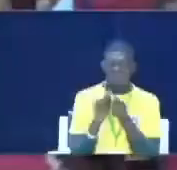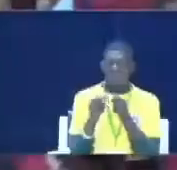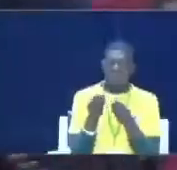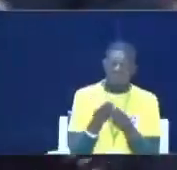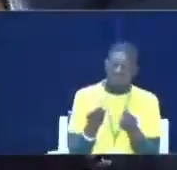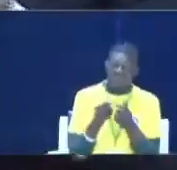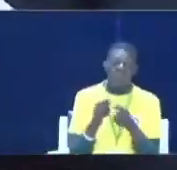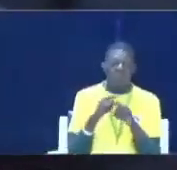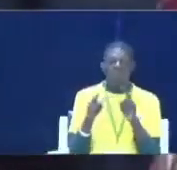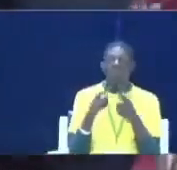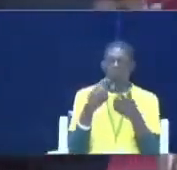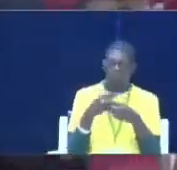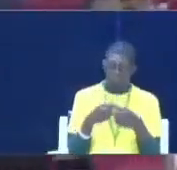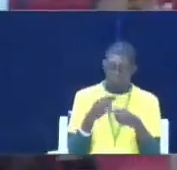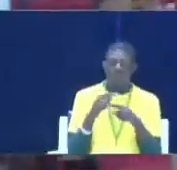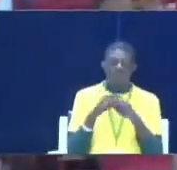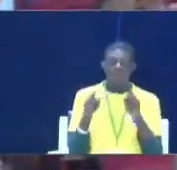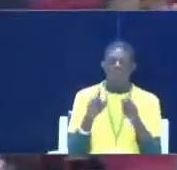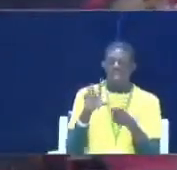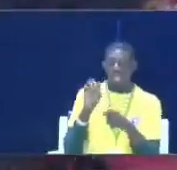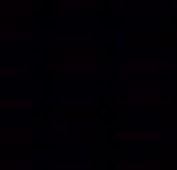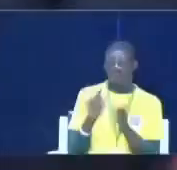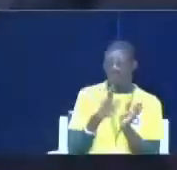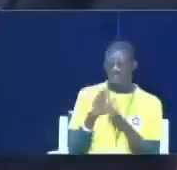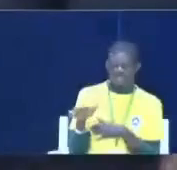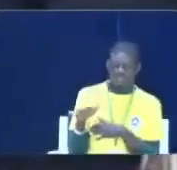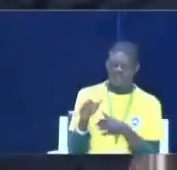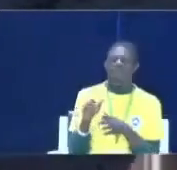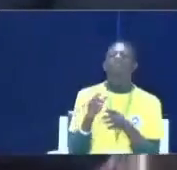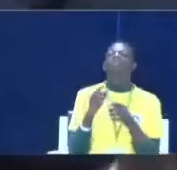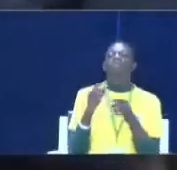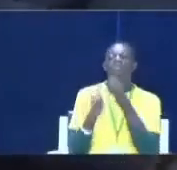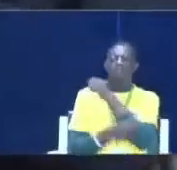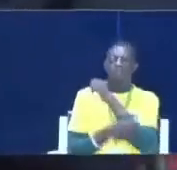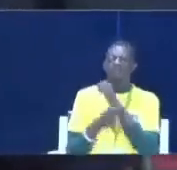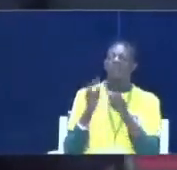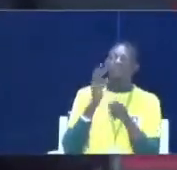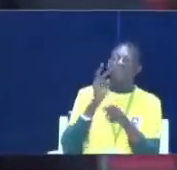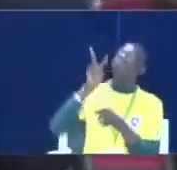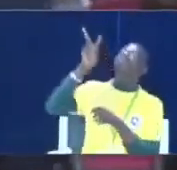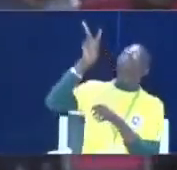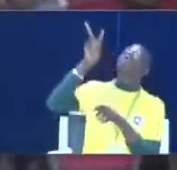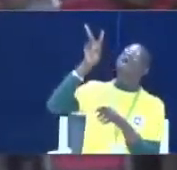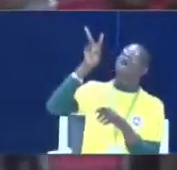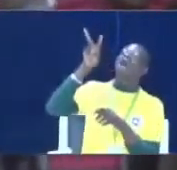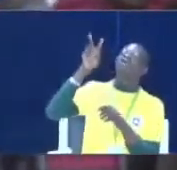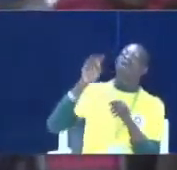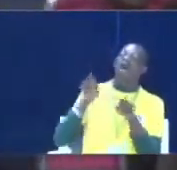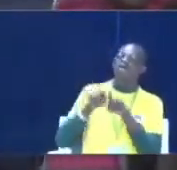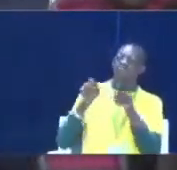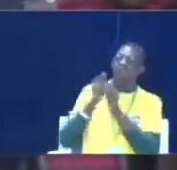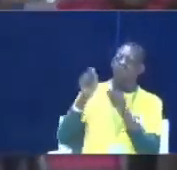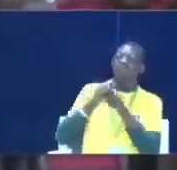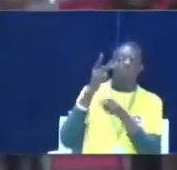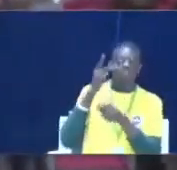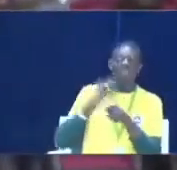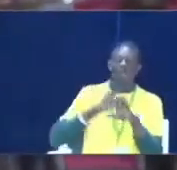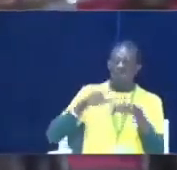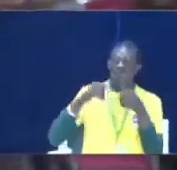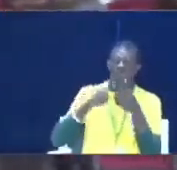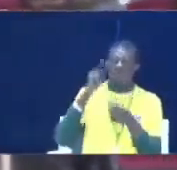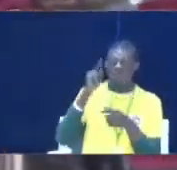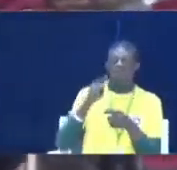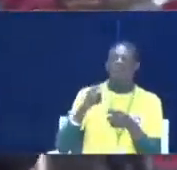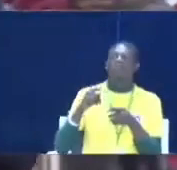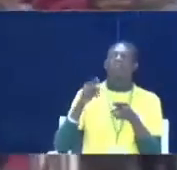And the Bible made us to understand that when Lot left Abraham, the Lord told Abraham, lift up your eyes, for as far as you see, I will give it to you.